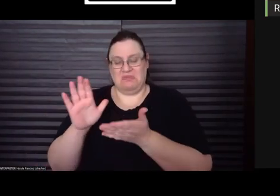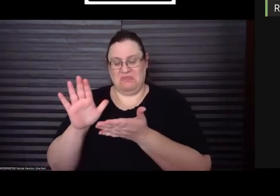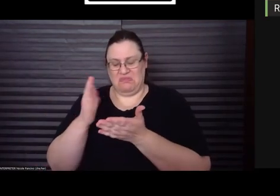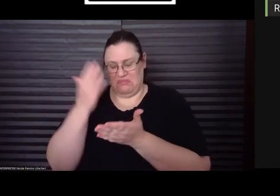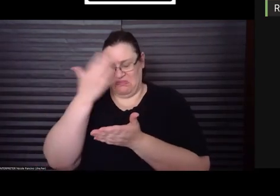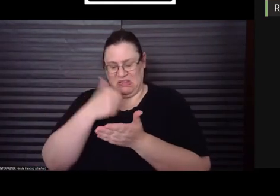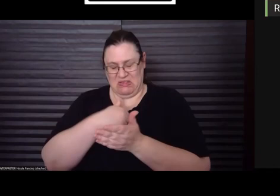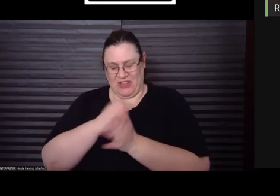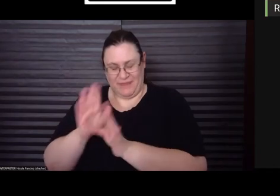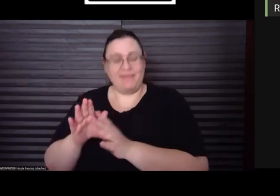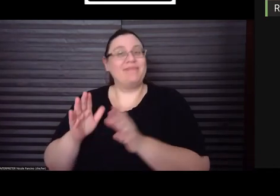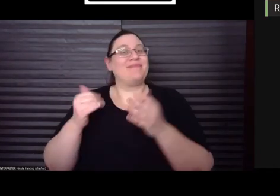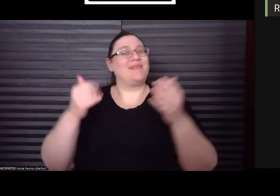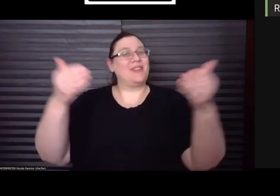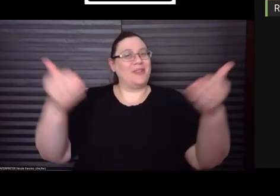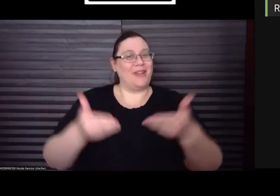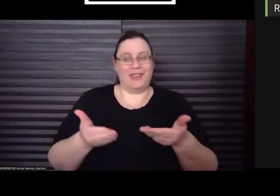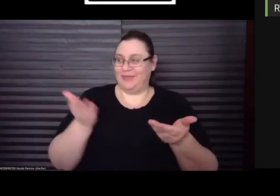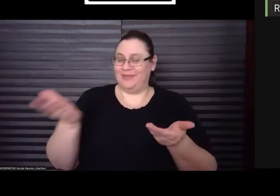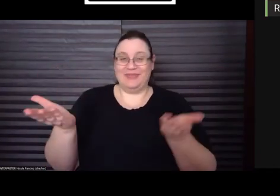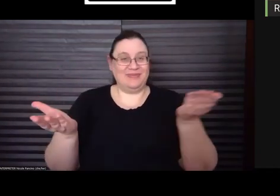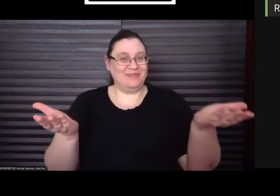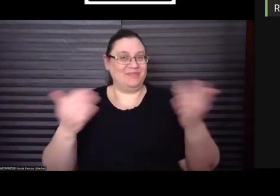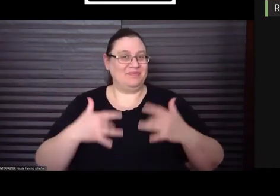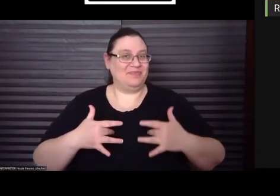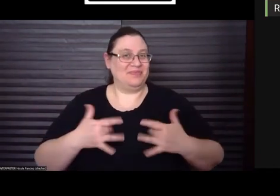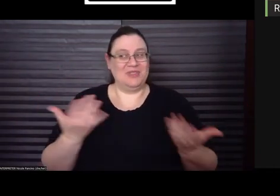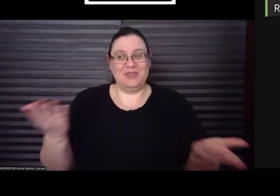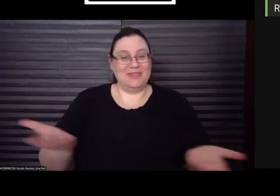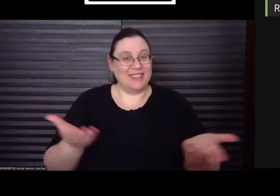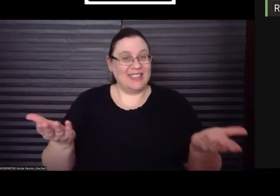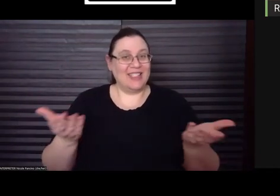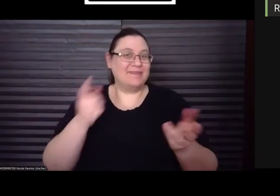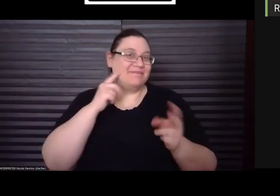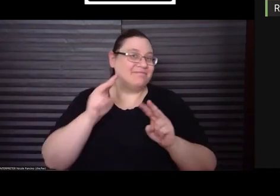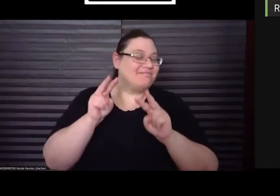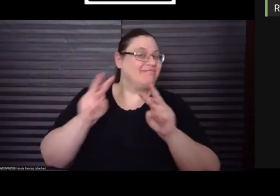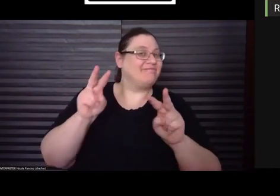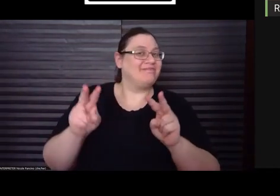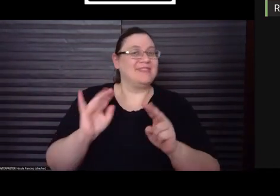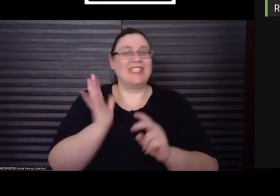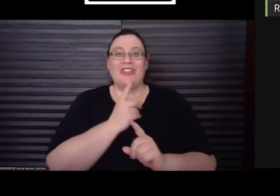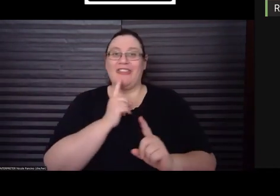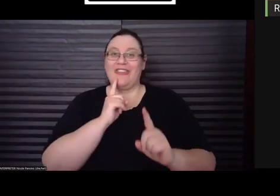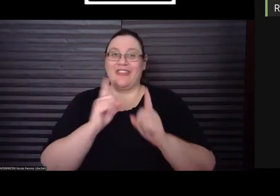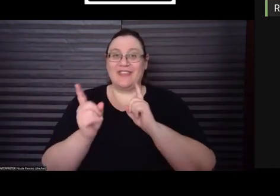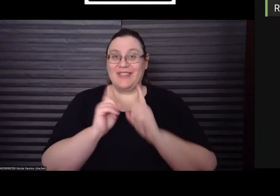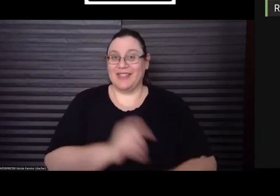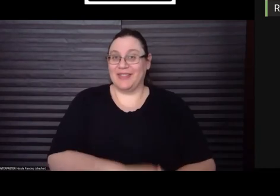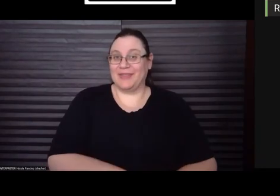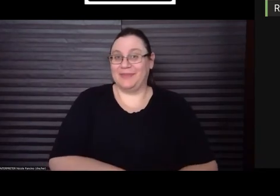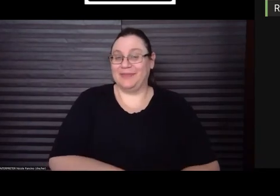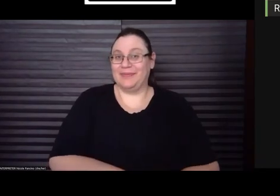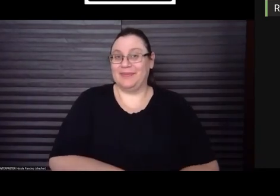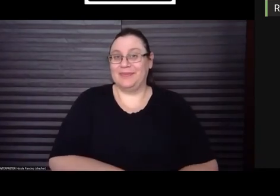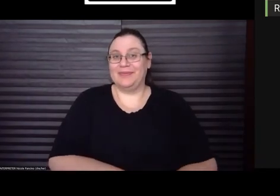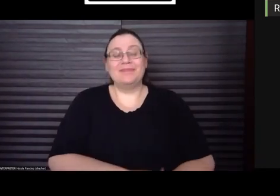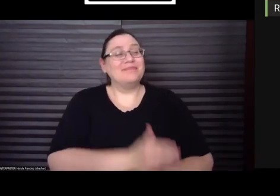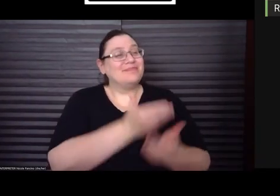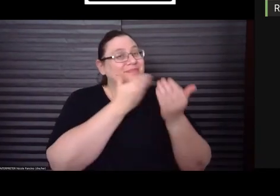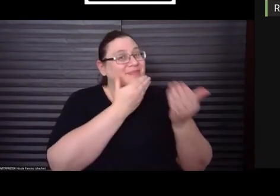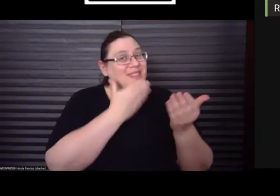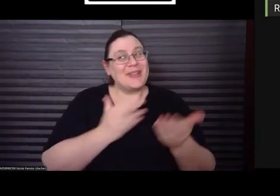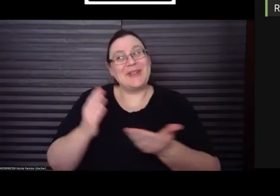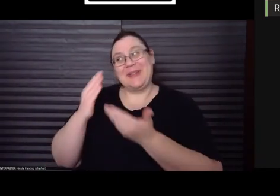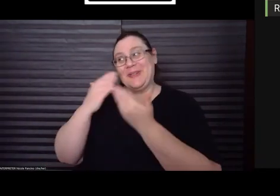oversight aside, thank you and welcome both. I'm thrilled to have you here and looking forward to this conversation. Thank